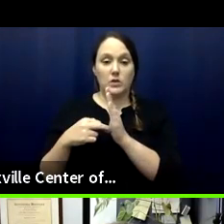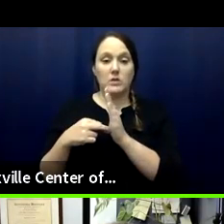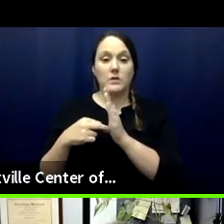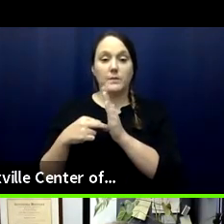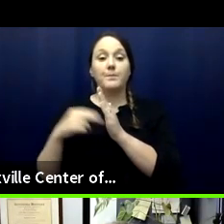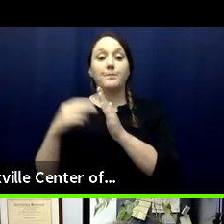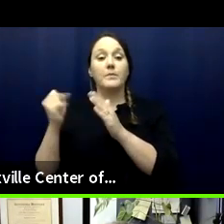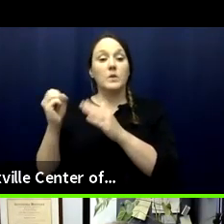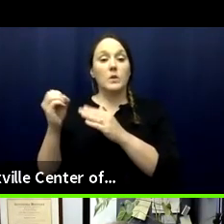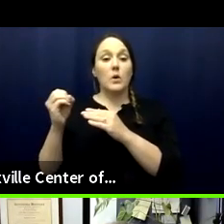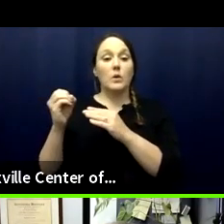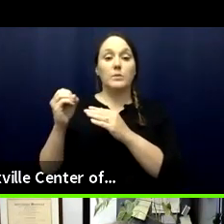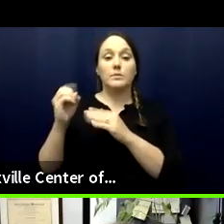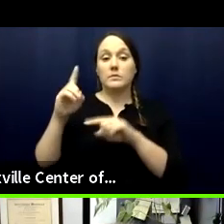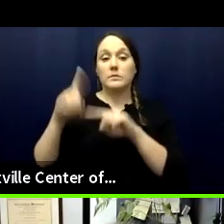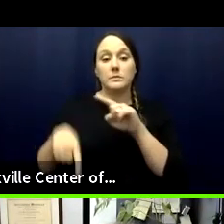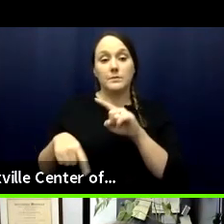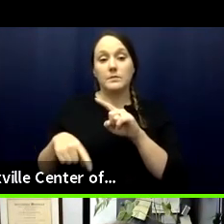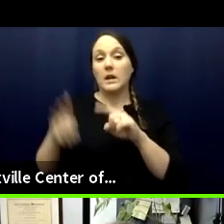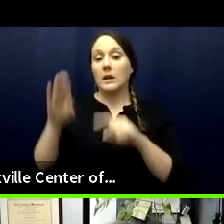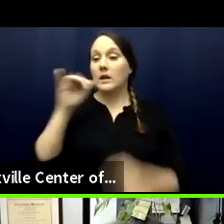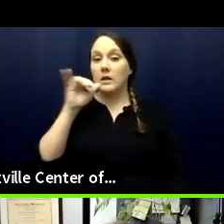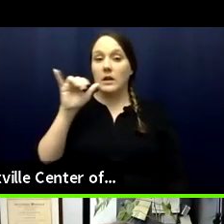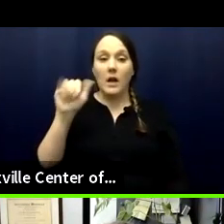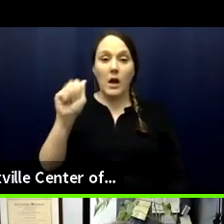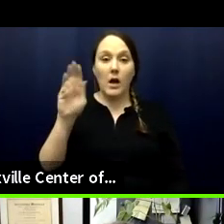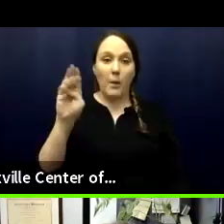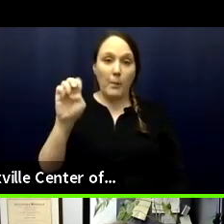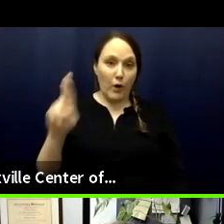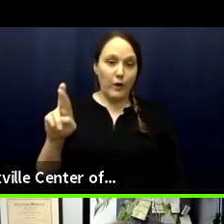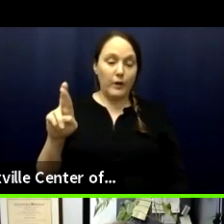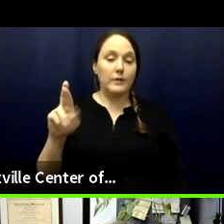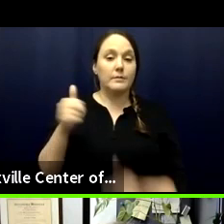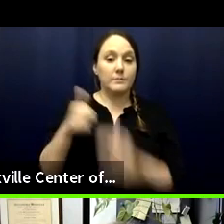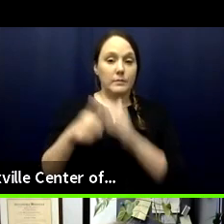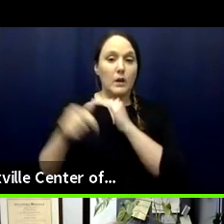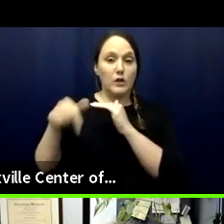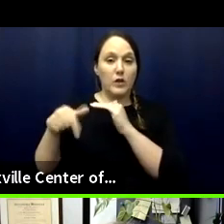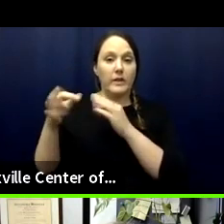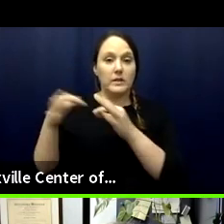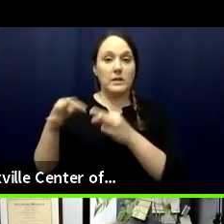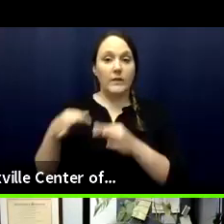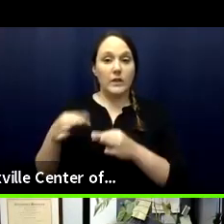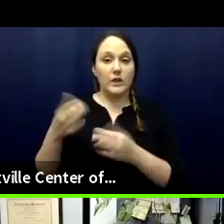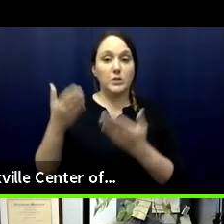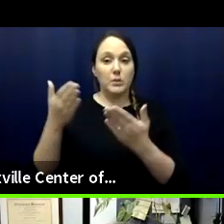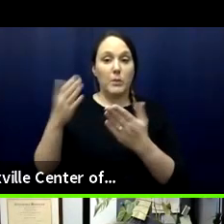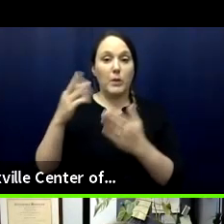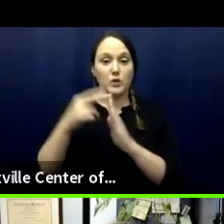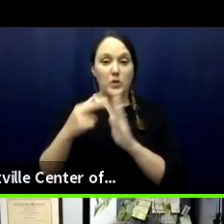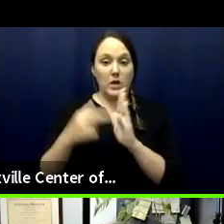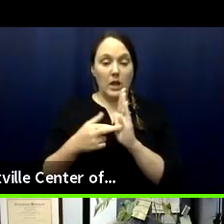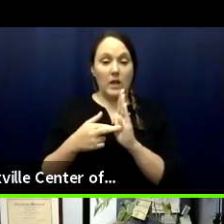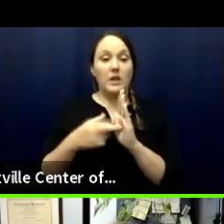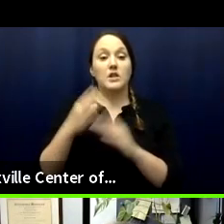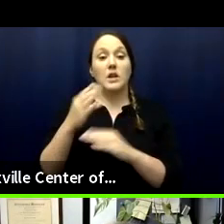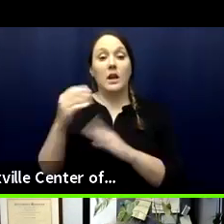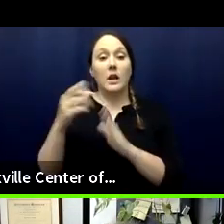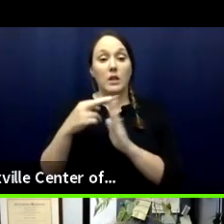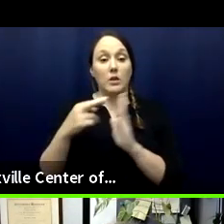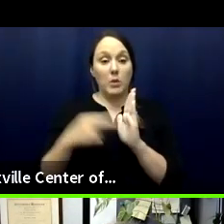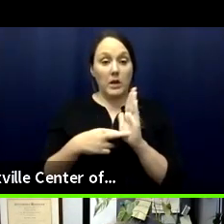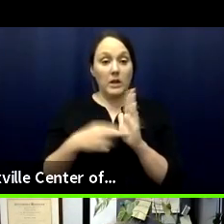and therefore could not be a bar under the definition of this proposed regulation. And the regulation